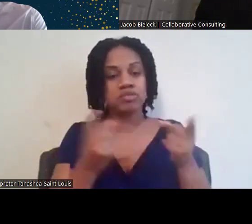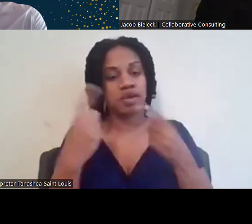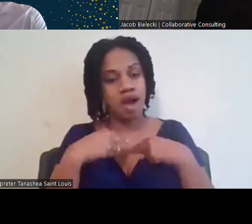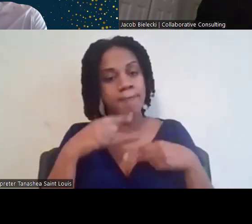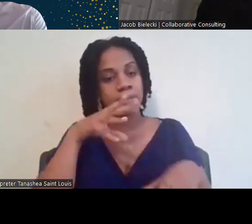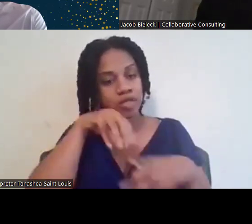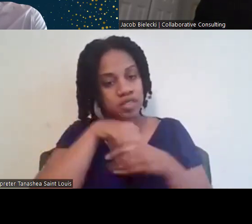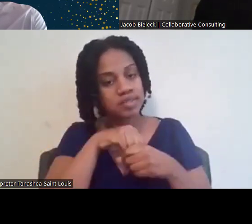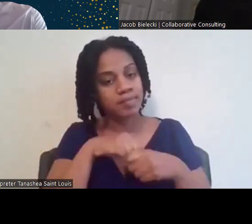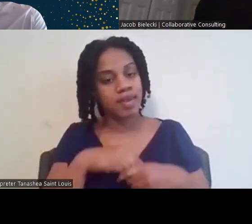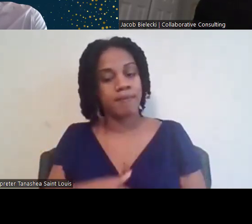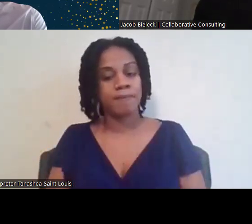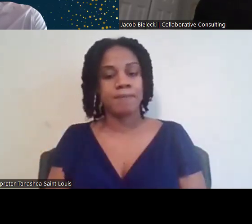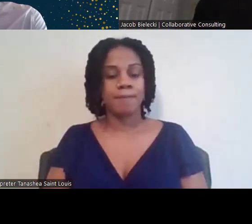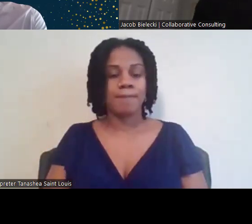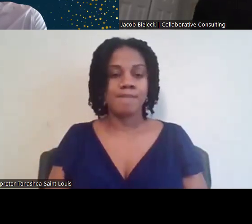participate?